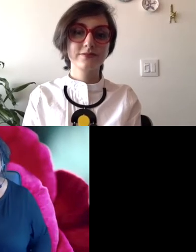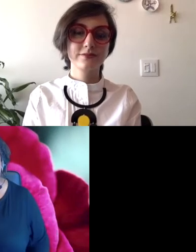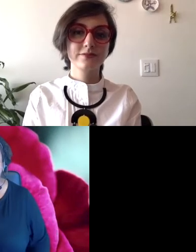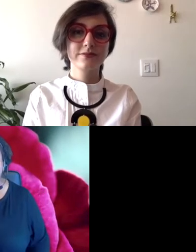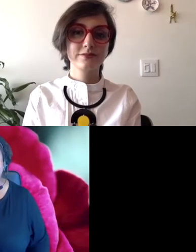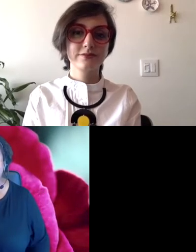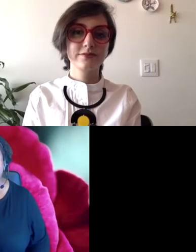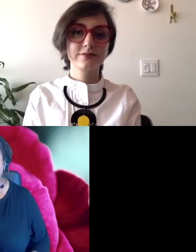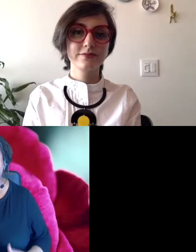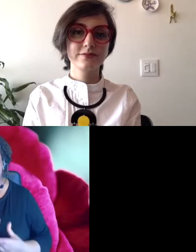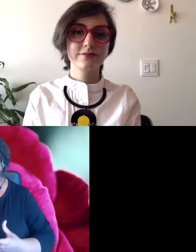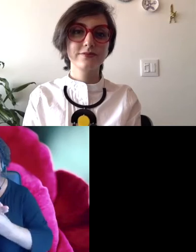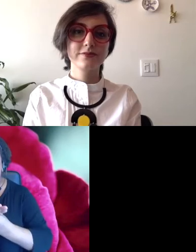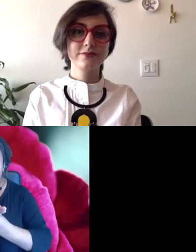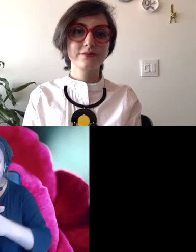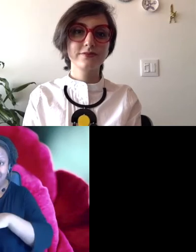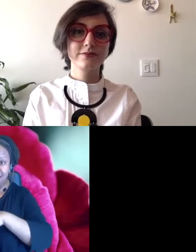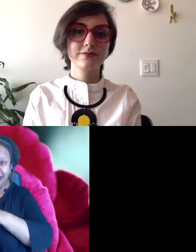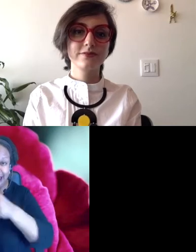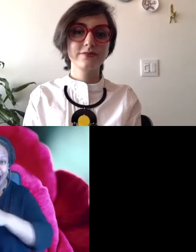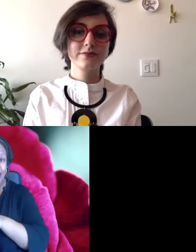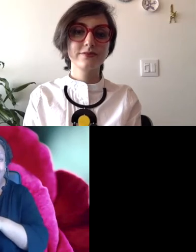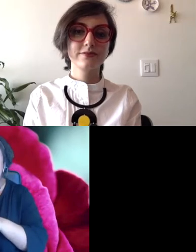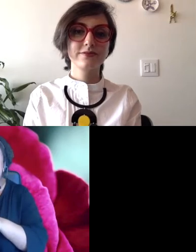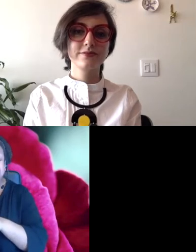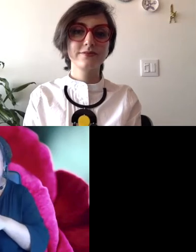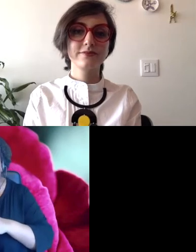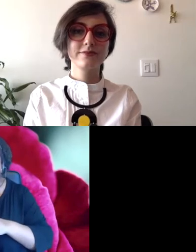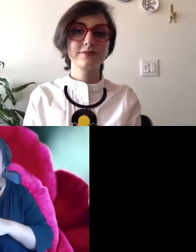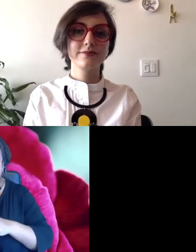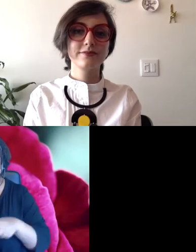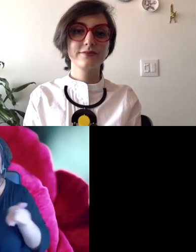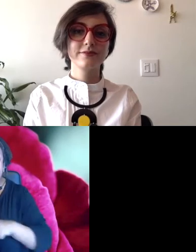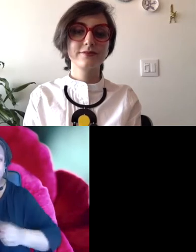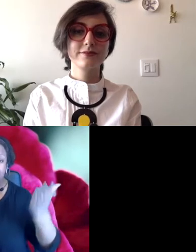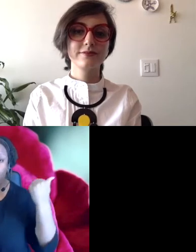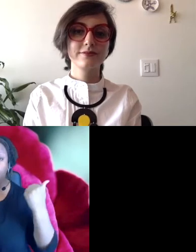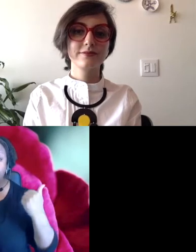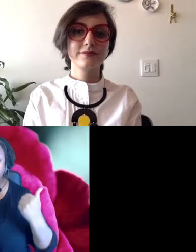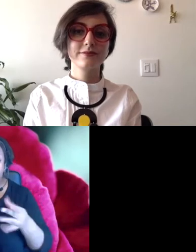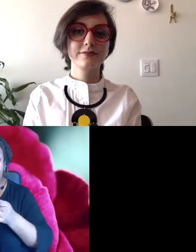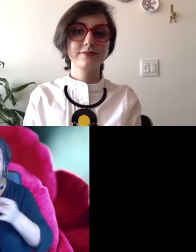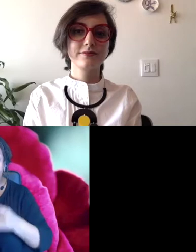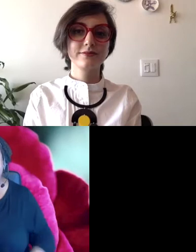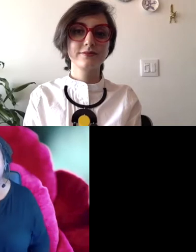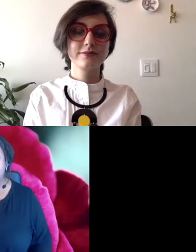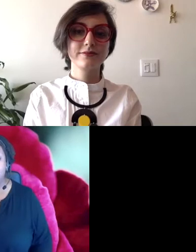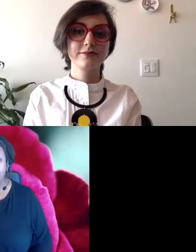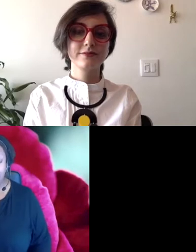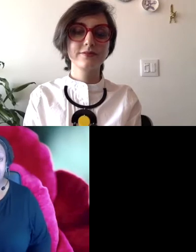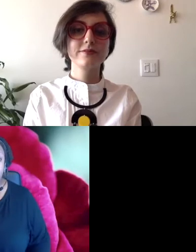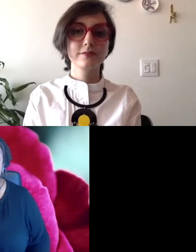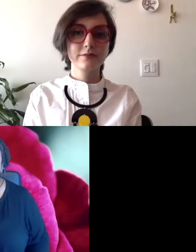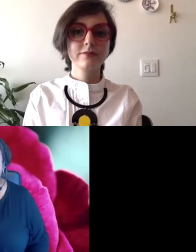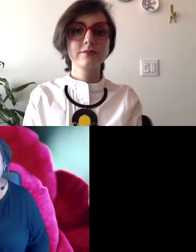no other. Those are the words of Canada Revenue Agency. Anybody who is on the other side and